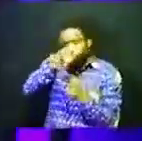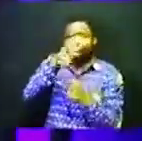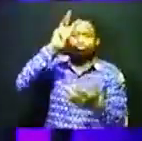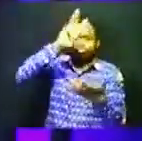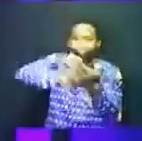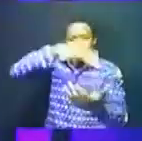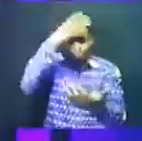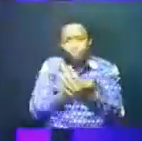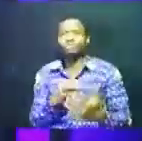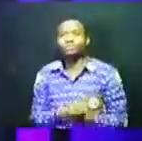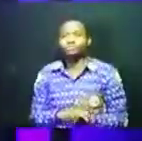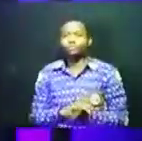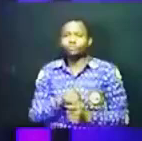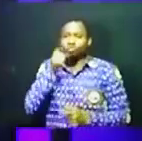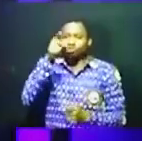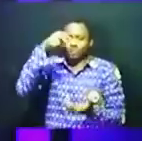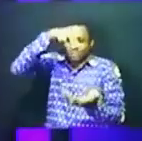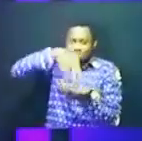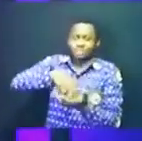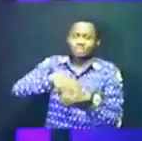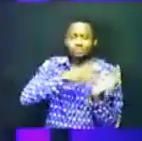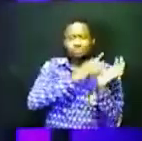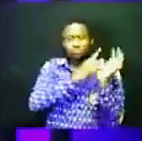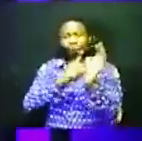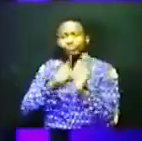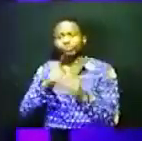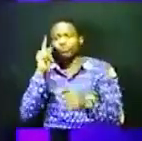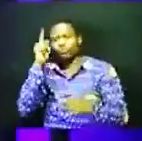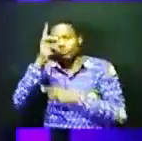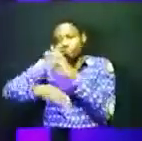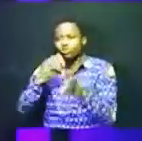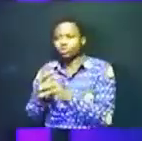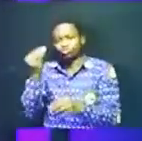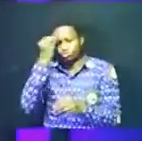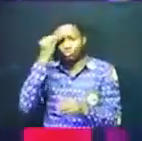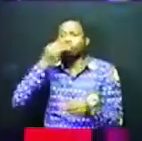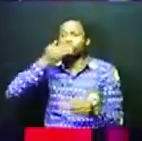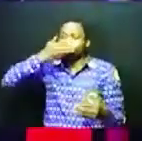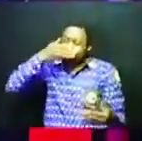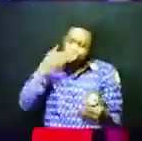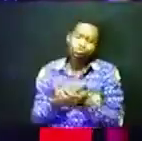witness. You have to stand in bail for God. You are a